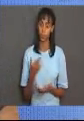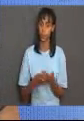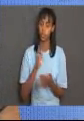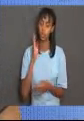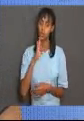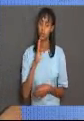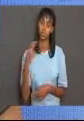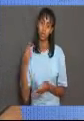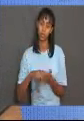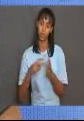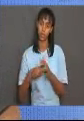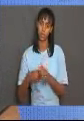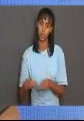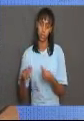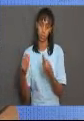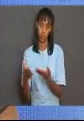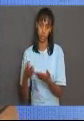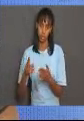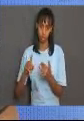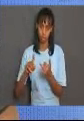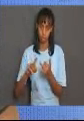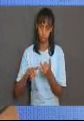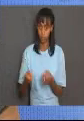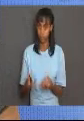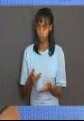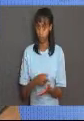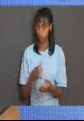This will mean that supplies will last longer.